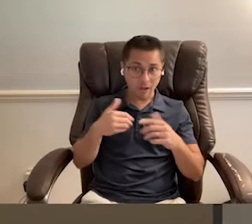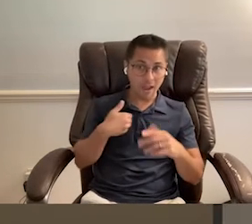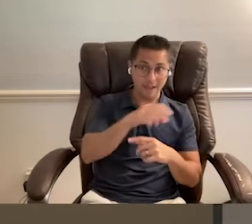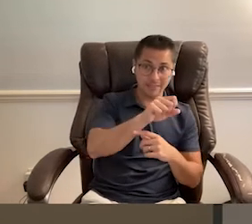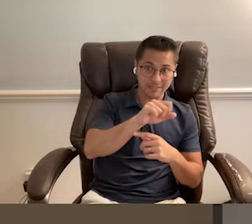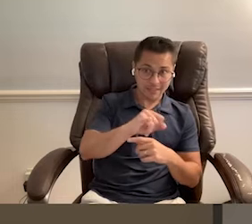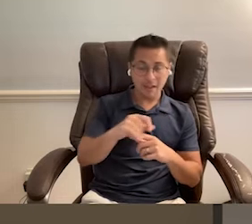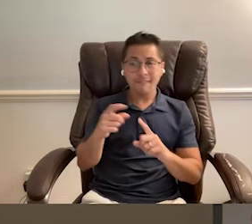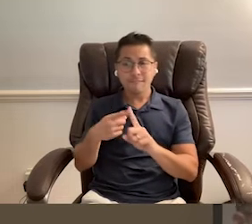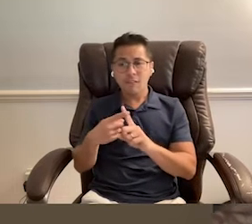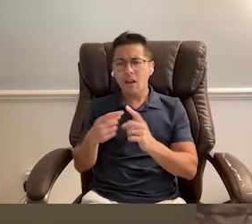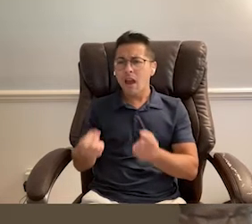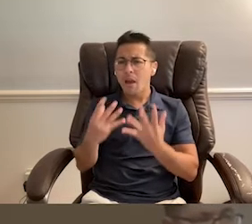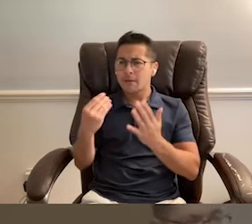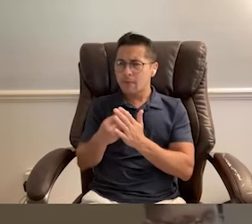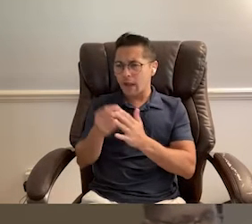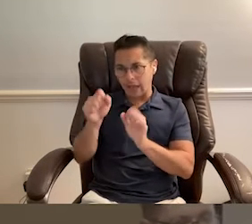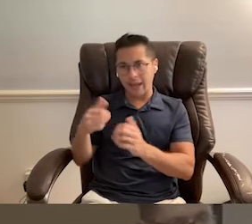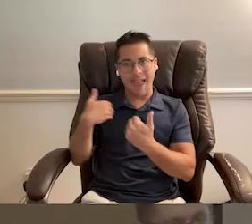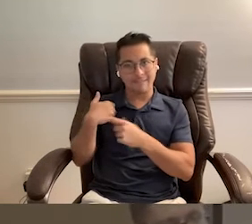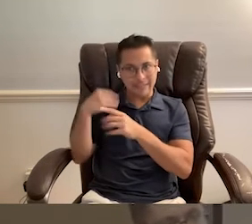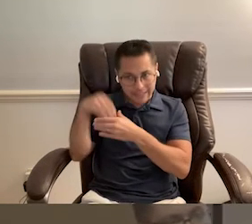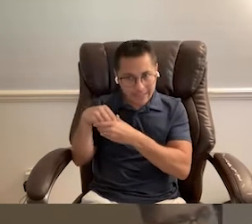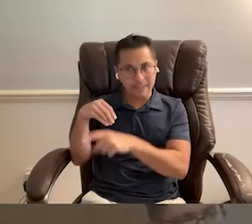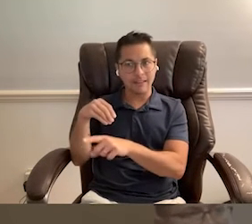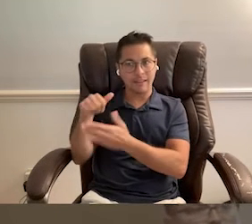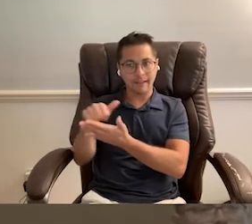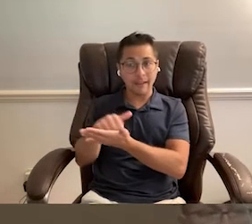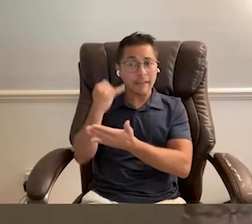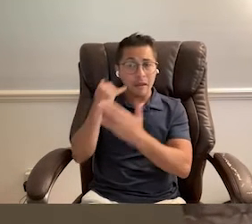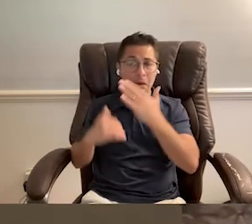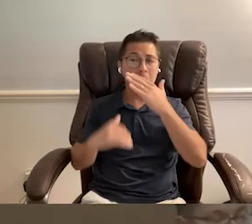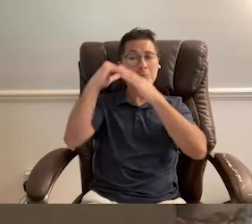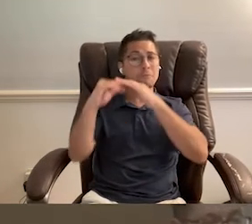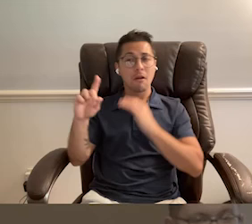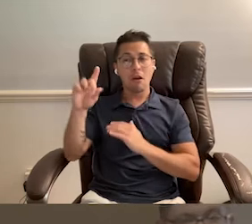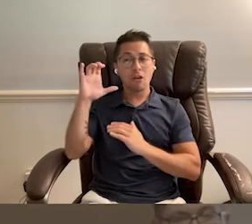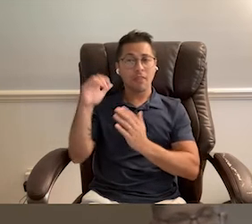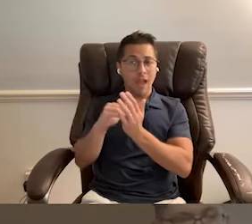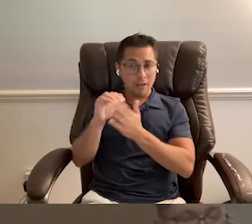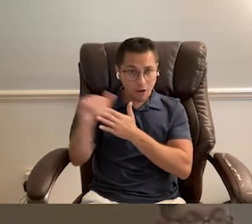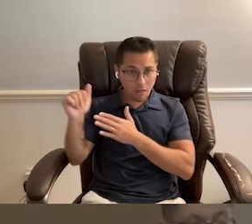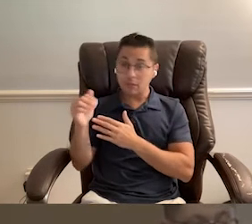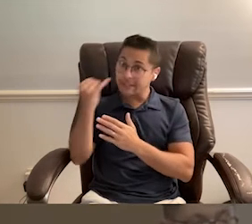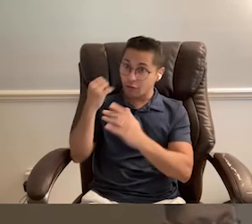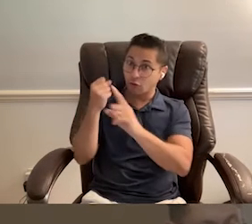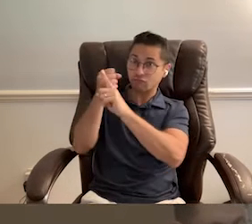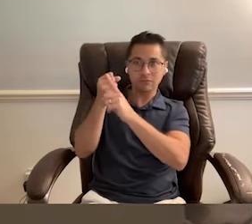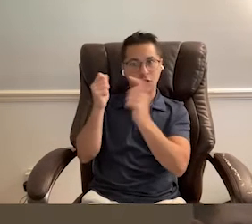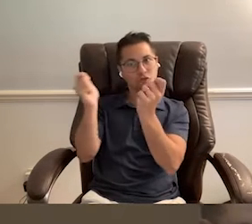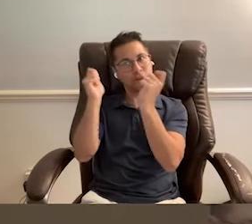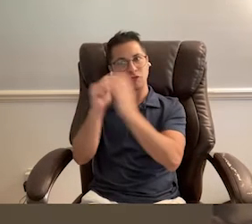you can have in the ABLE account. Once you get up to $100,000, so if you get there, congratulations. You can